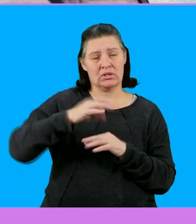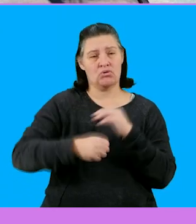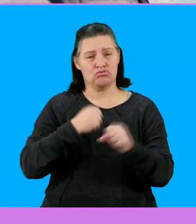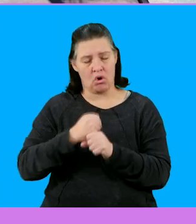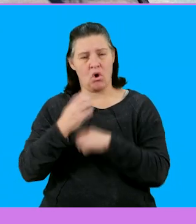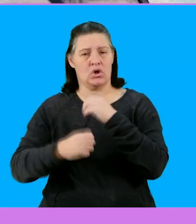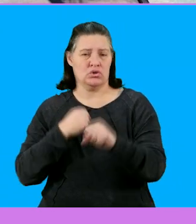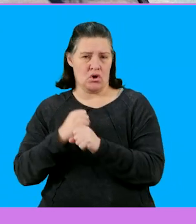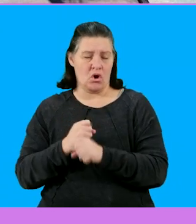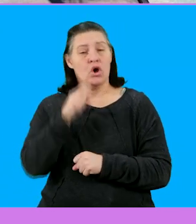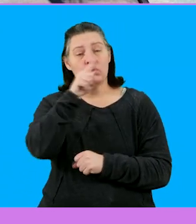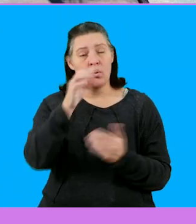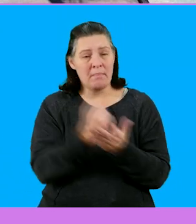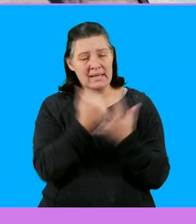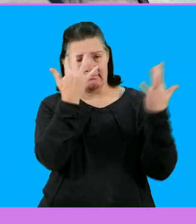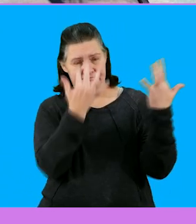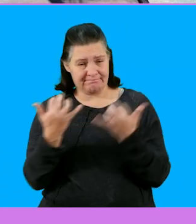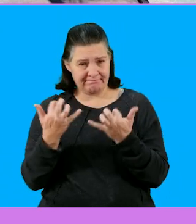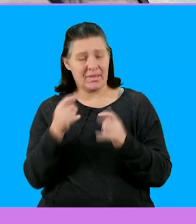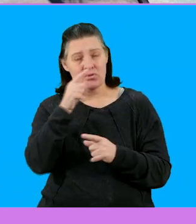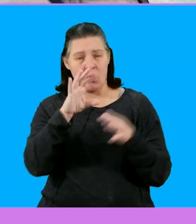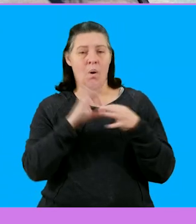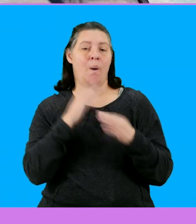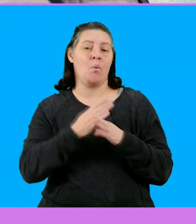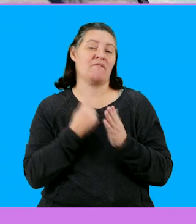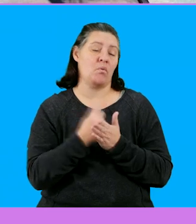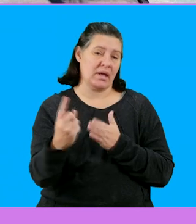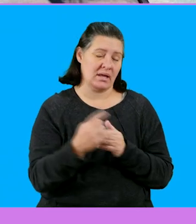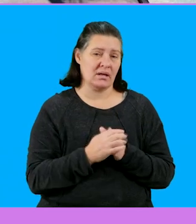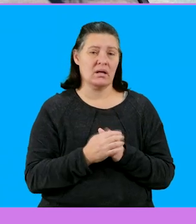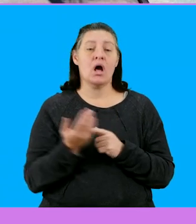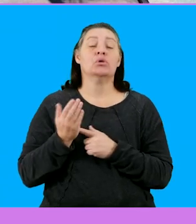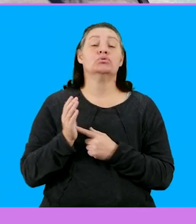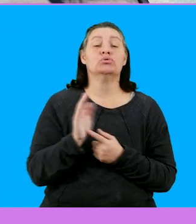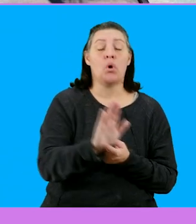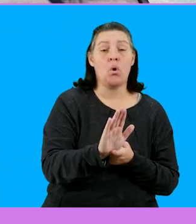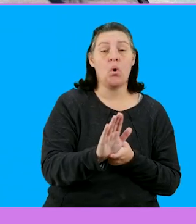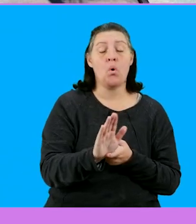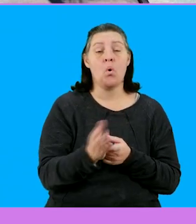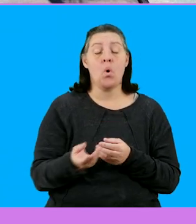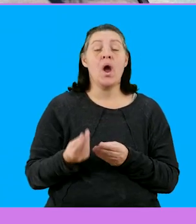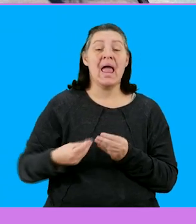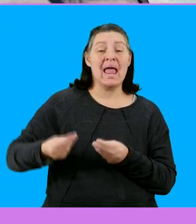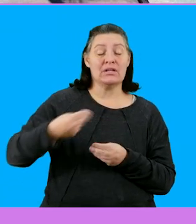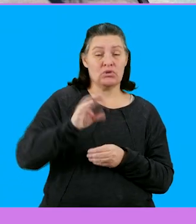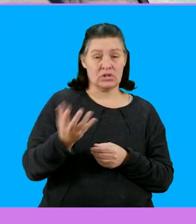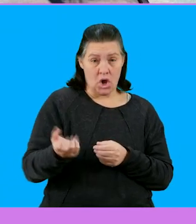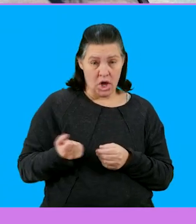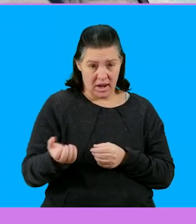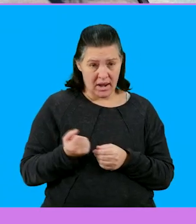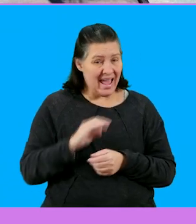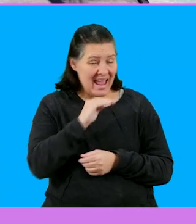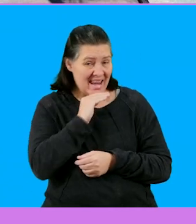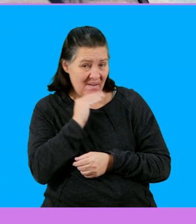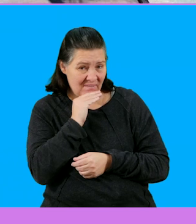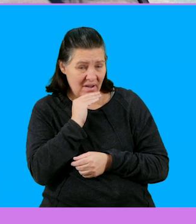annually. So you need to calculate the following. This is your homework for the week, right? Show whether the interest earned on this investment will